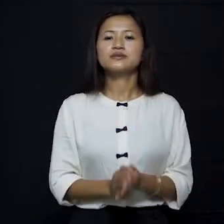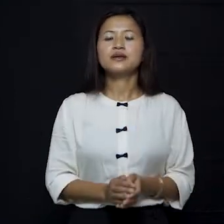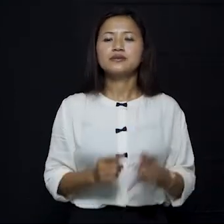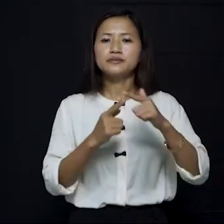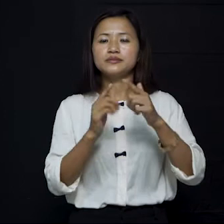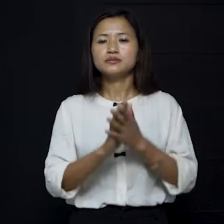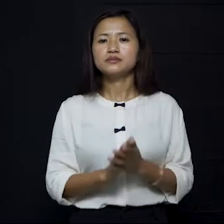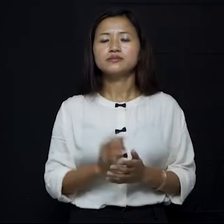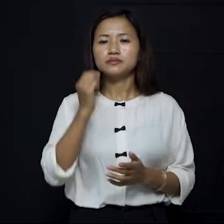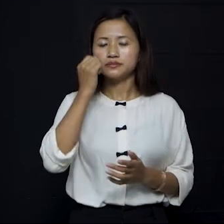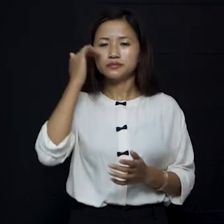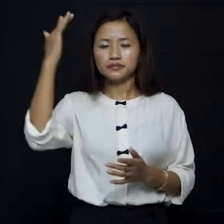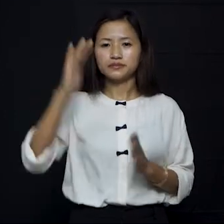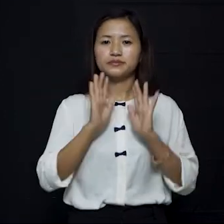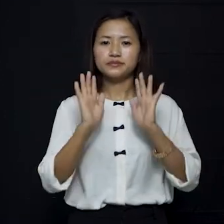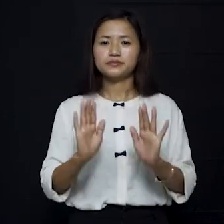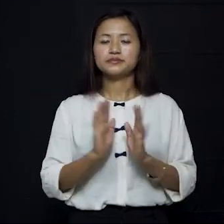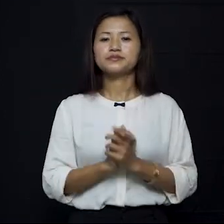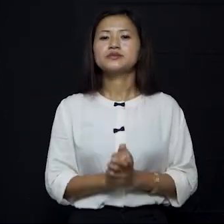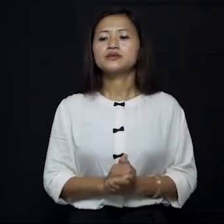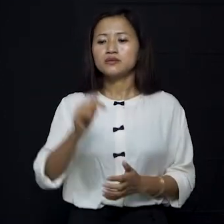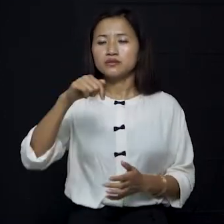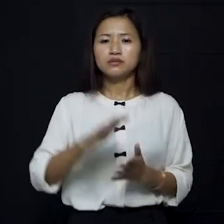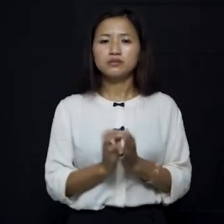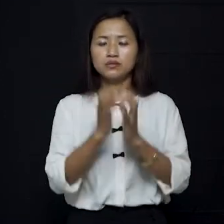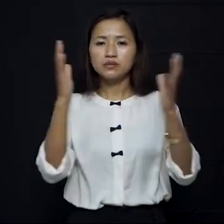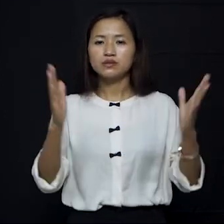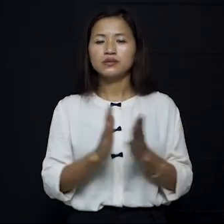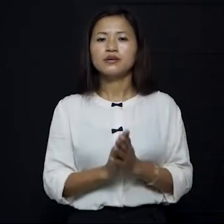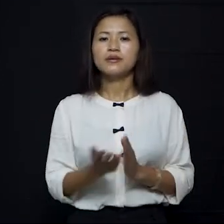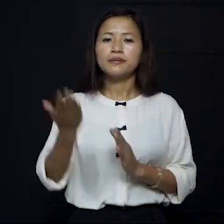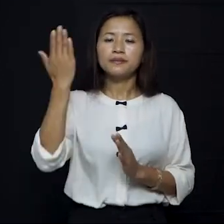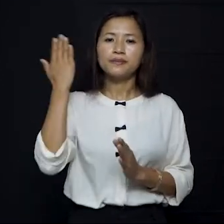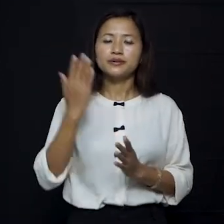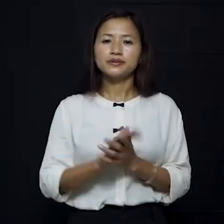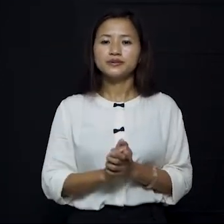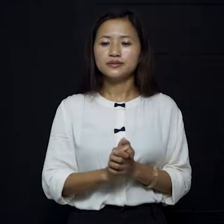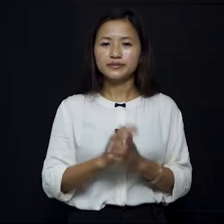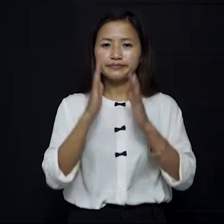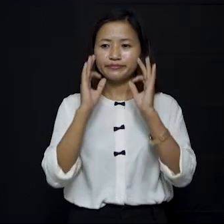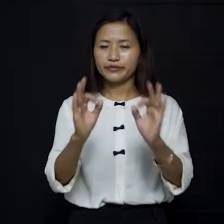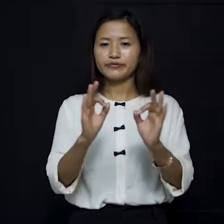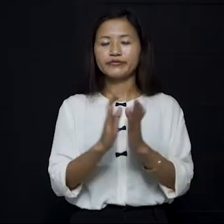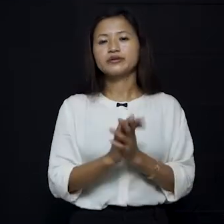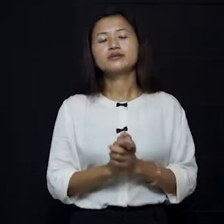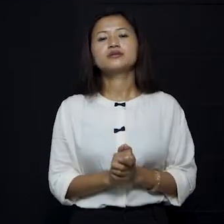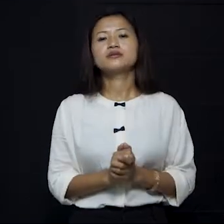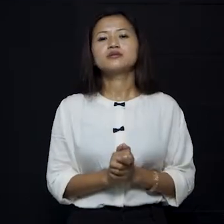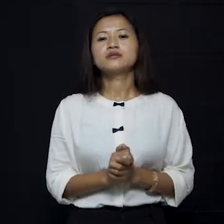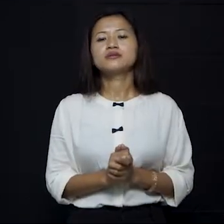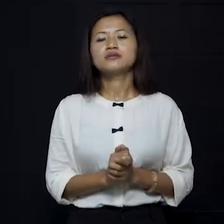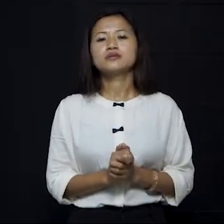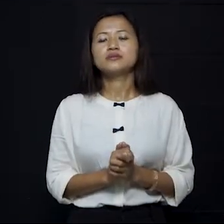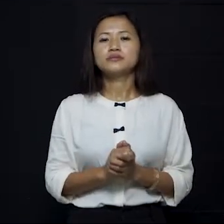right? And one more thing here is, past perfect means past of the past. Keep this in your mind.